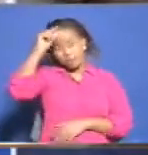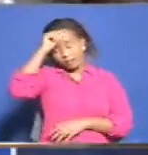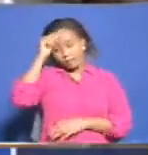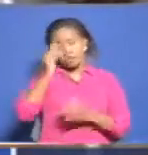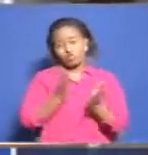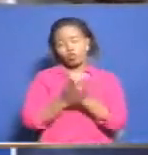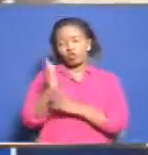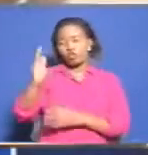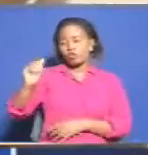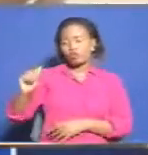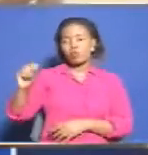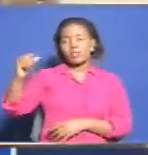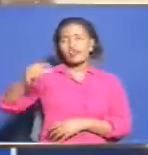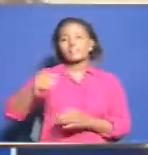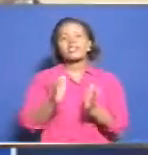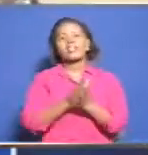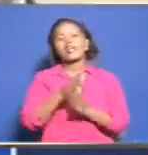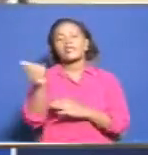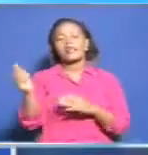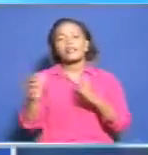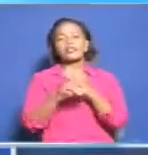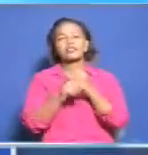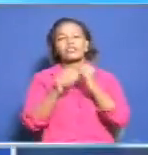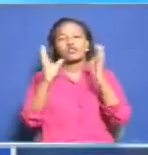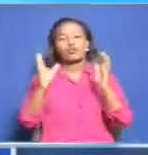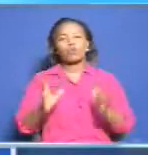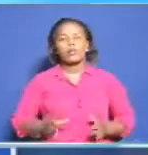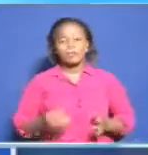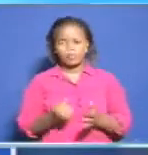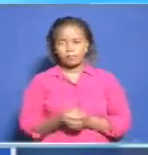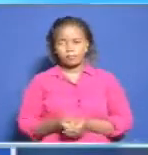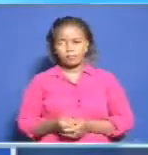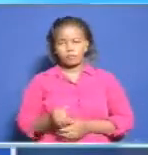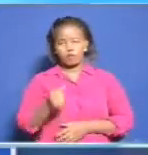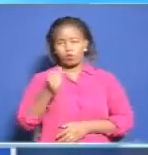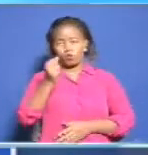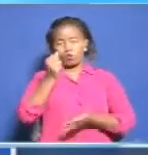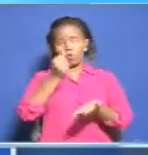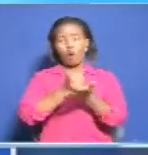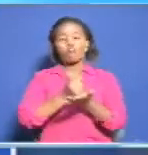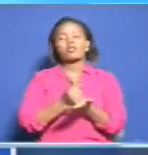Kihara Kariuki, among other stakeholders. The office